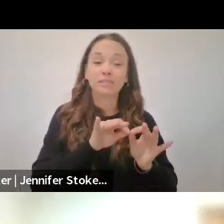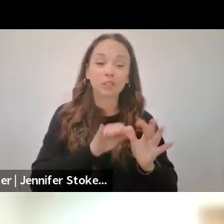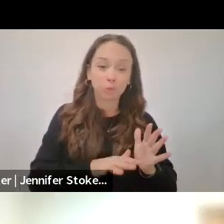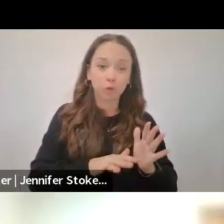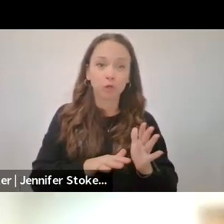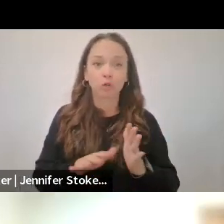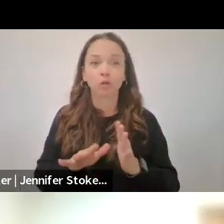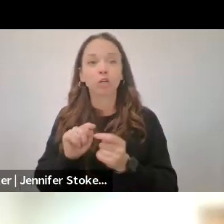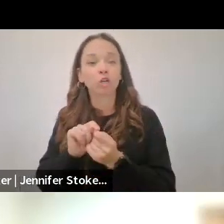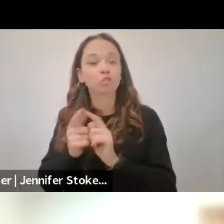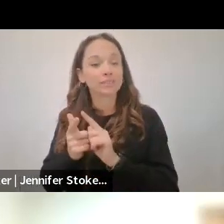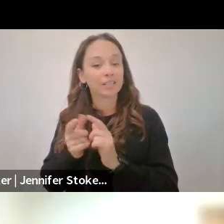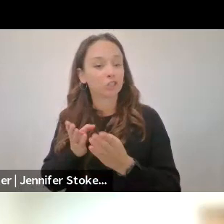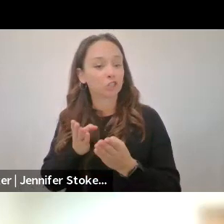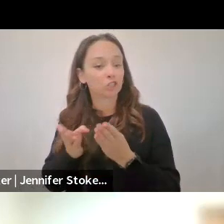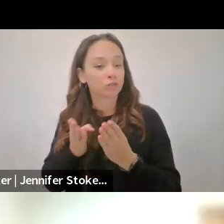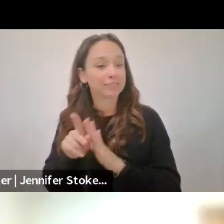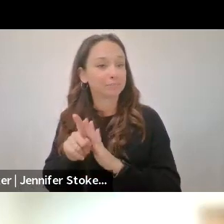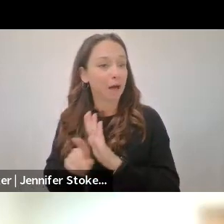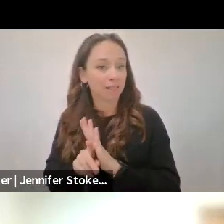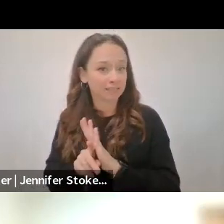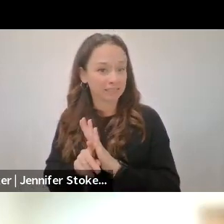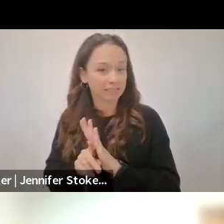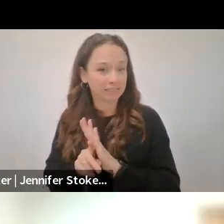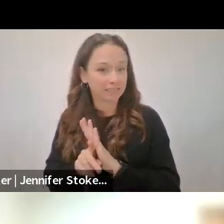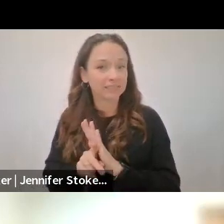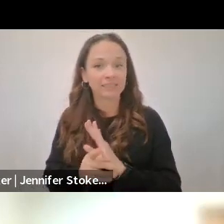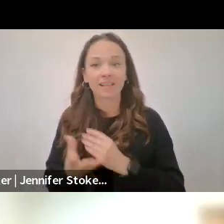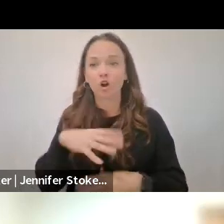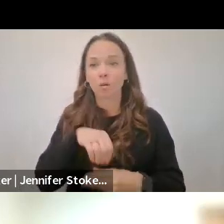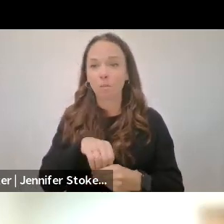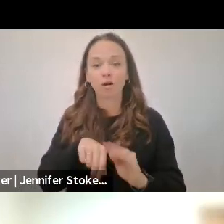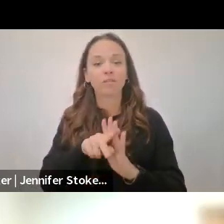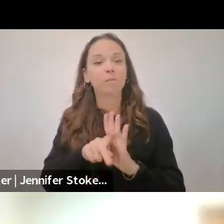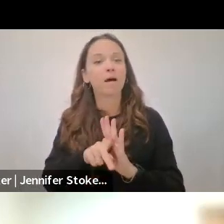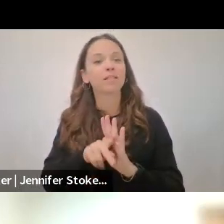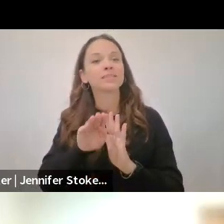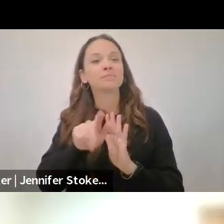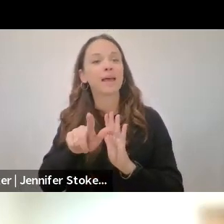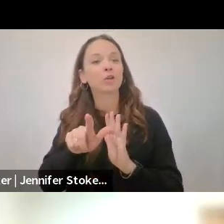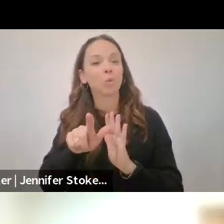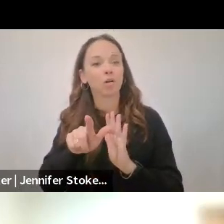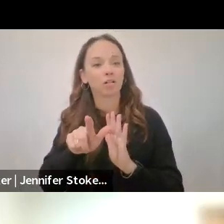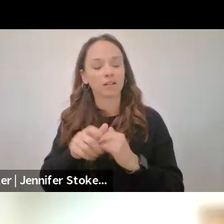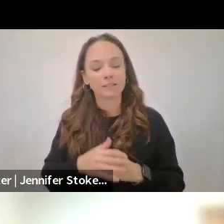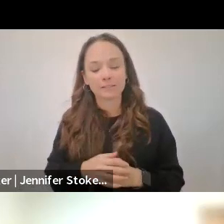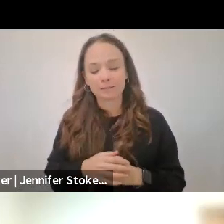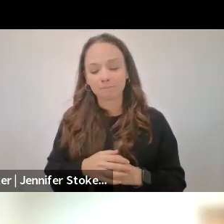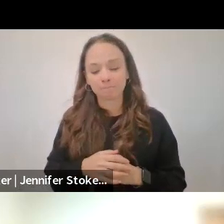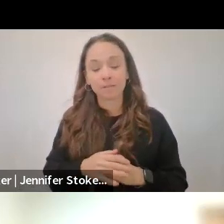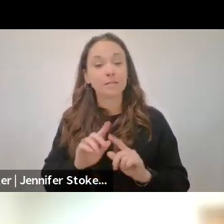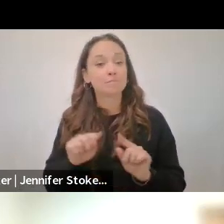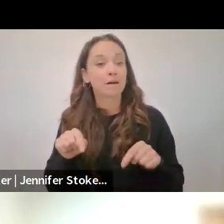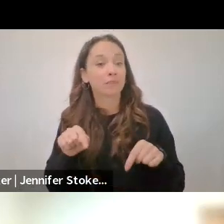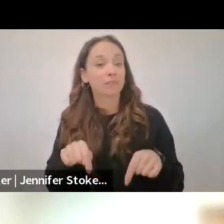translation services policies that are part of the policy manual for the hospital, now probably online. But this